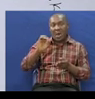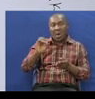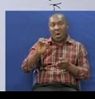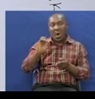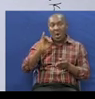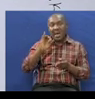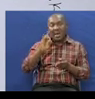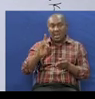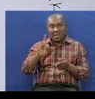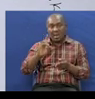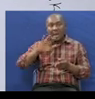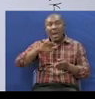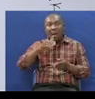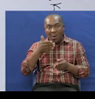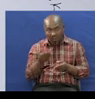geoid,